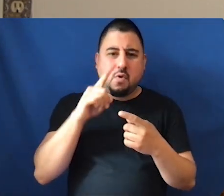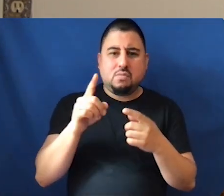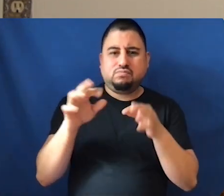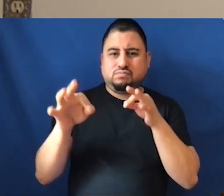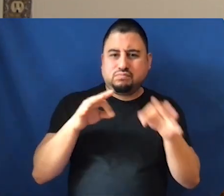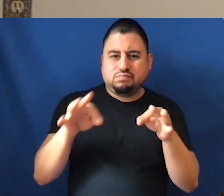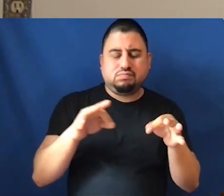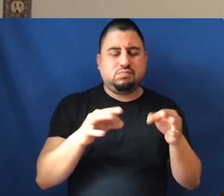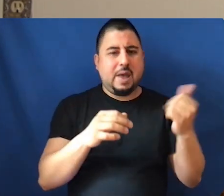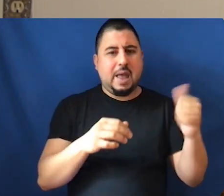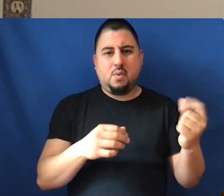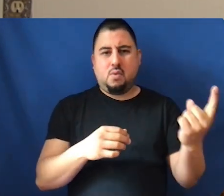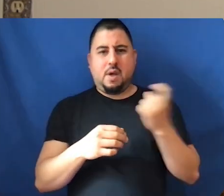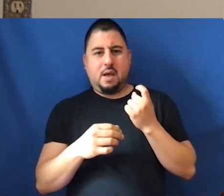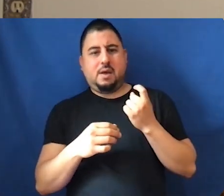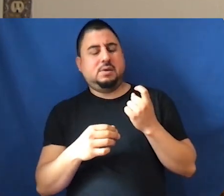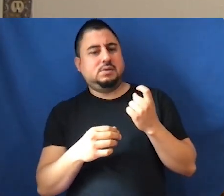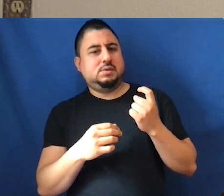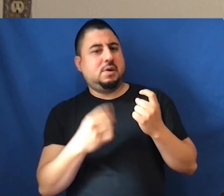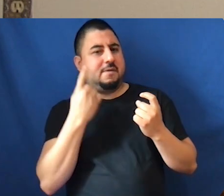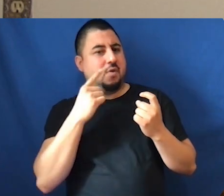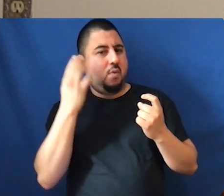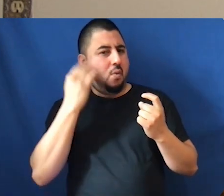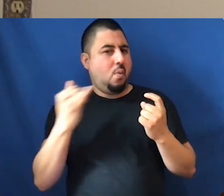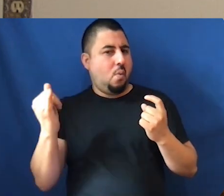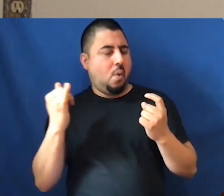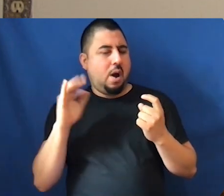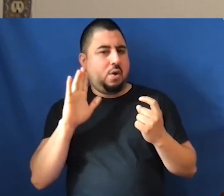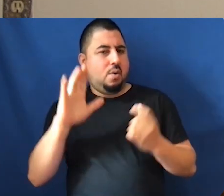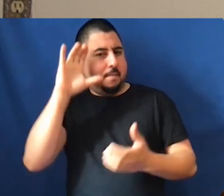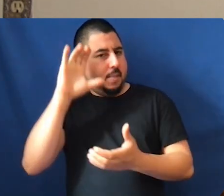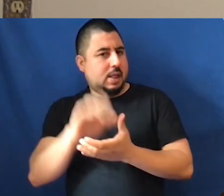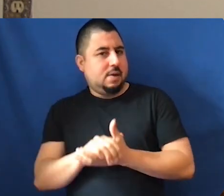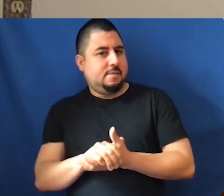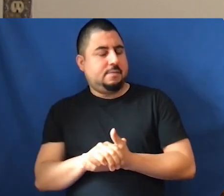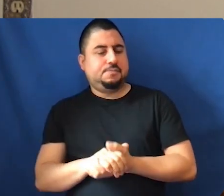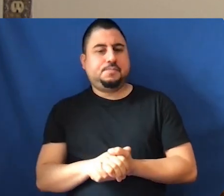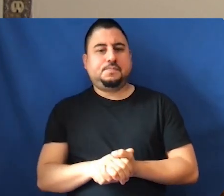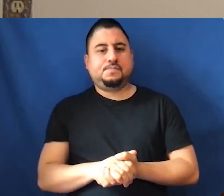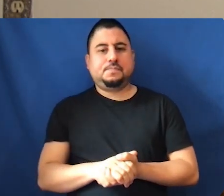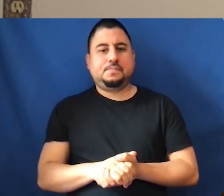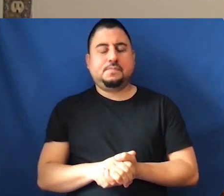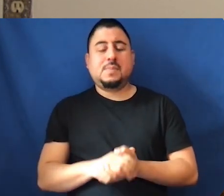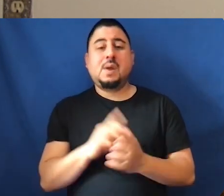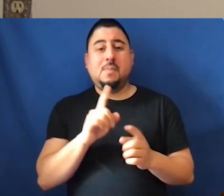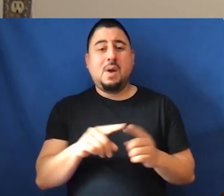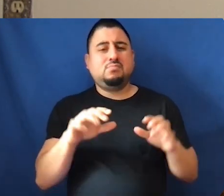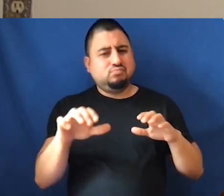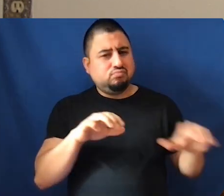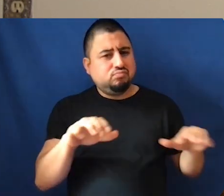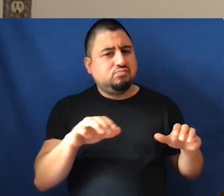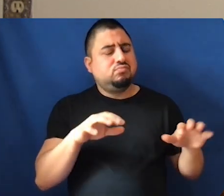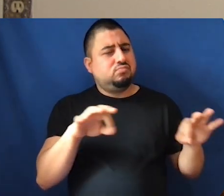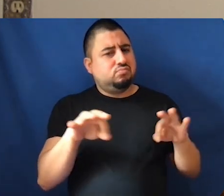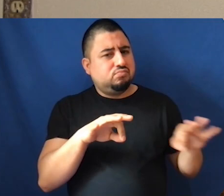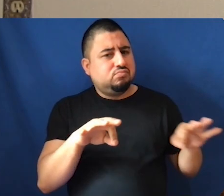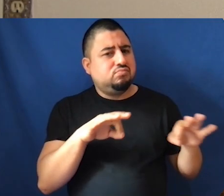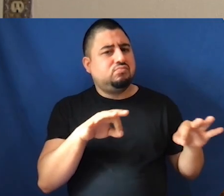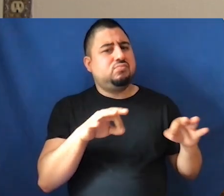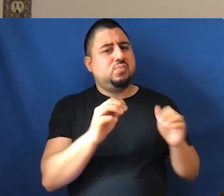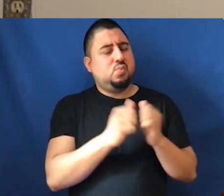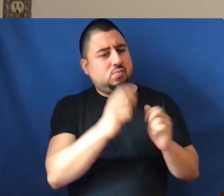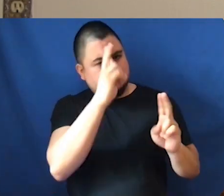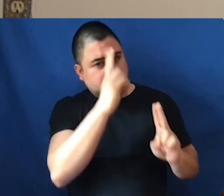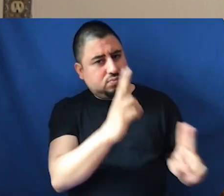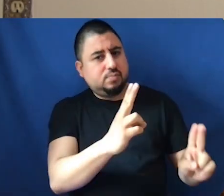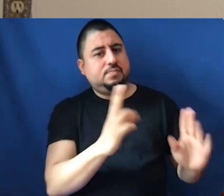to anyone who asks you for a reason for your hope. But do it with gentleness and